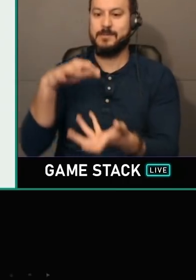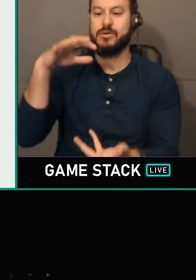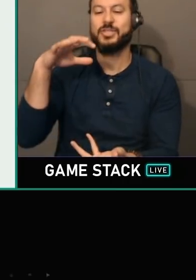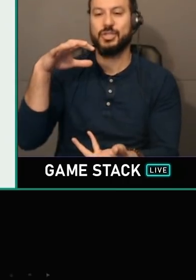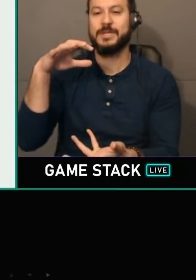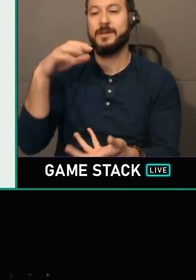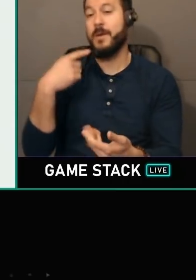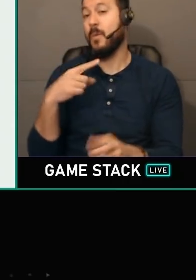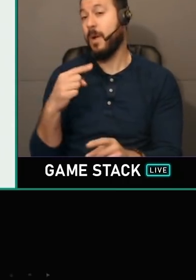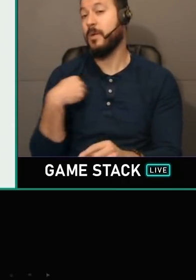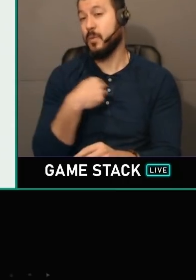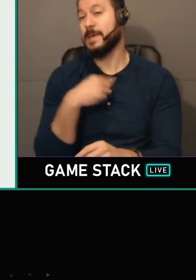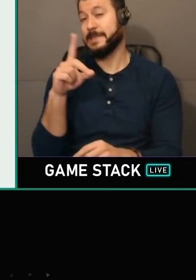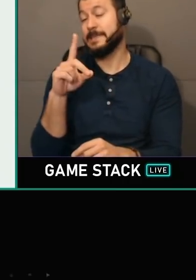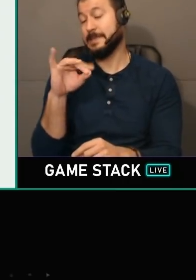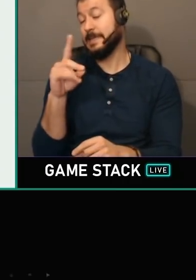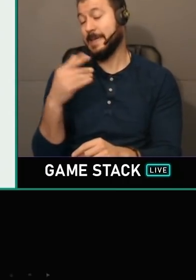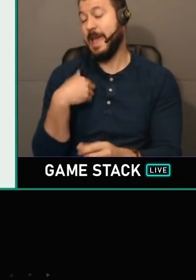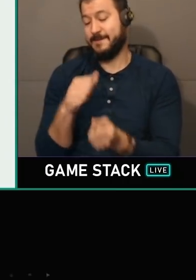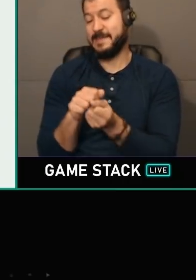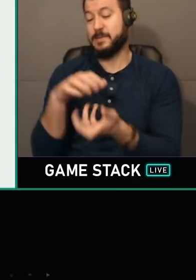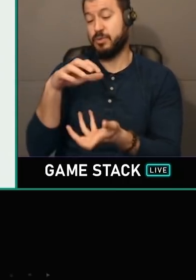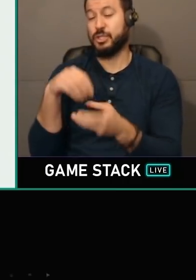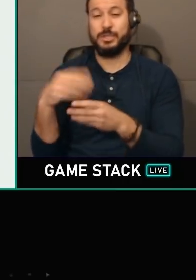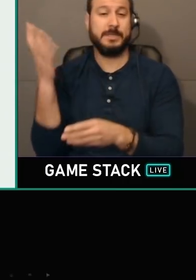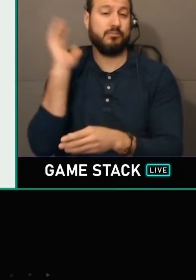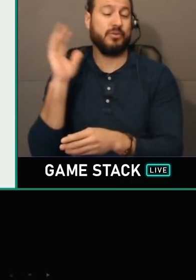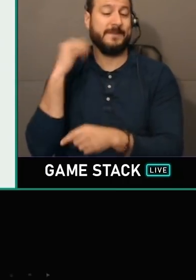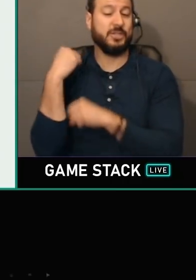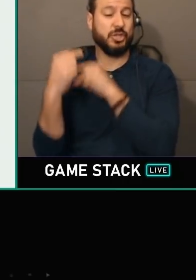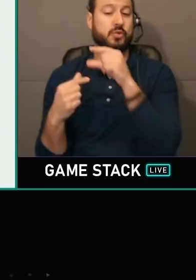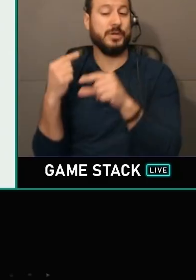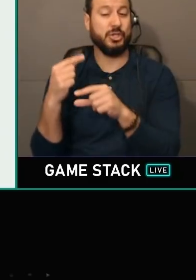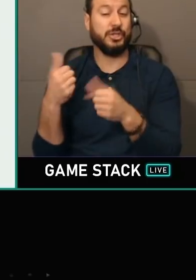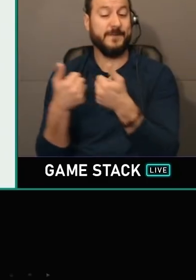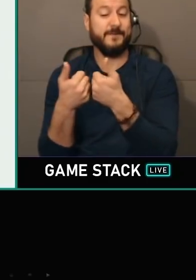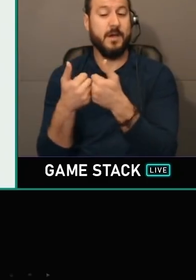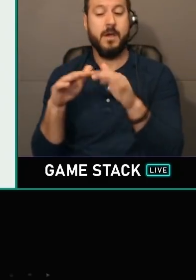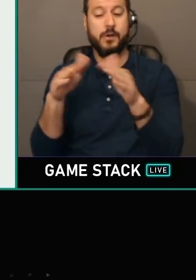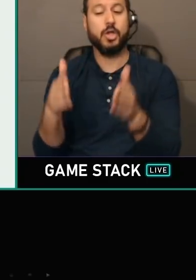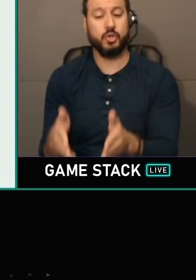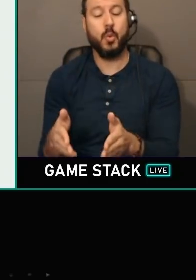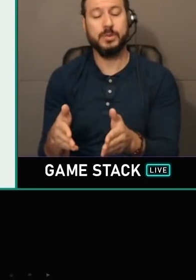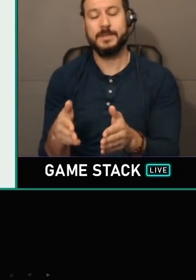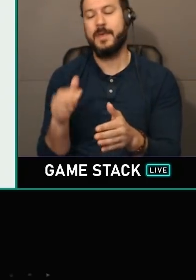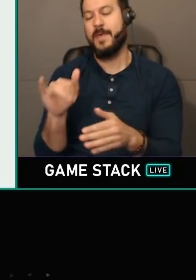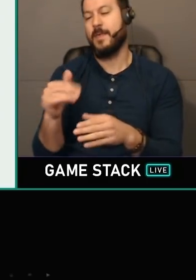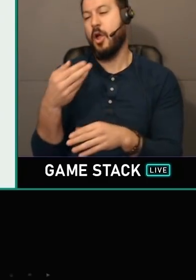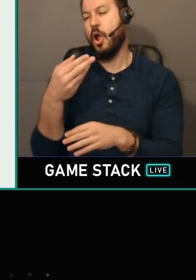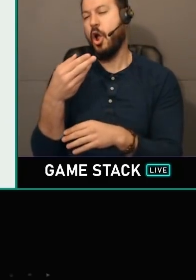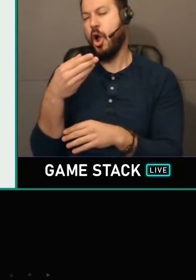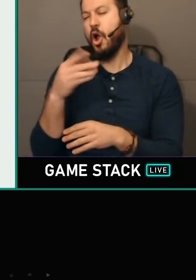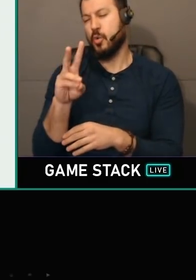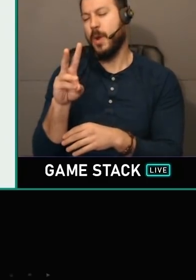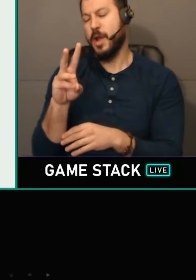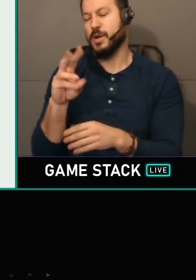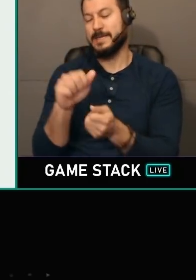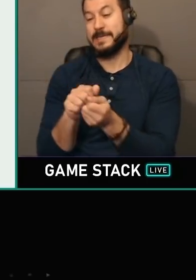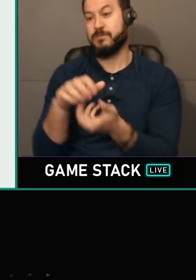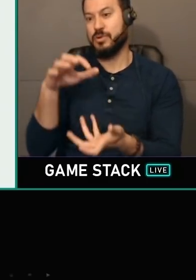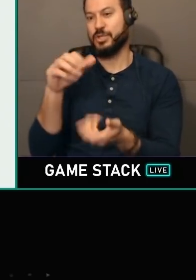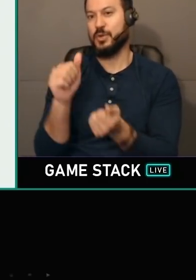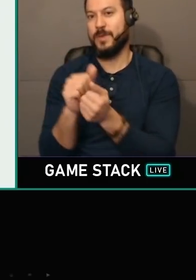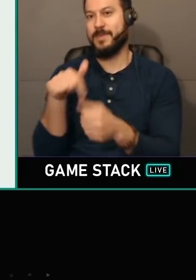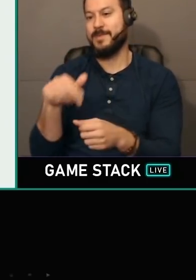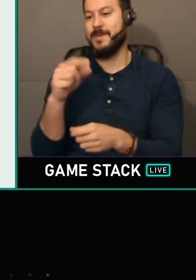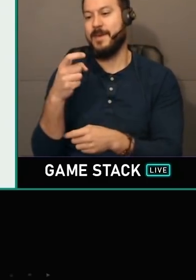did have hardware decompression in previous generations of consoles, the hardware decompression that is enabled within the